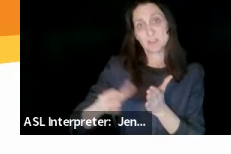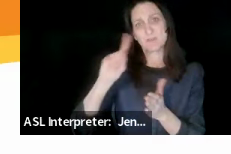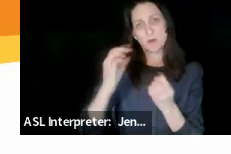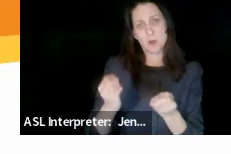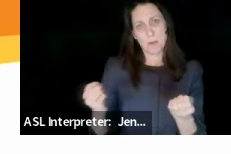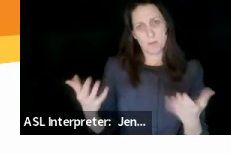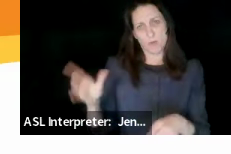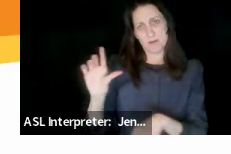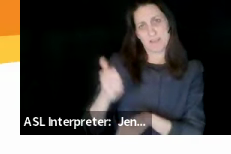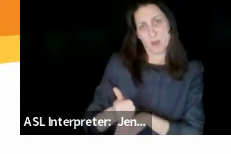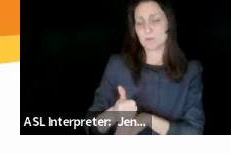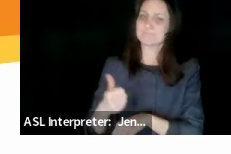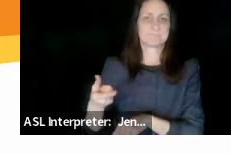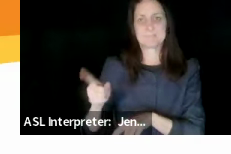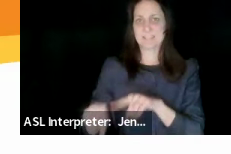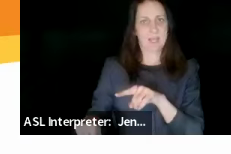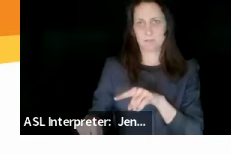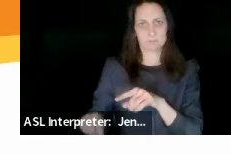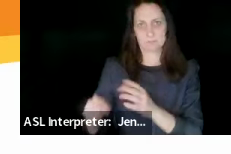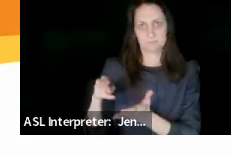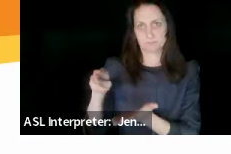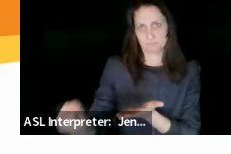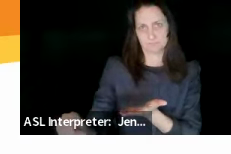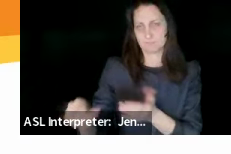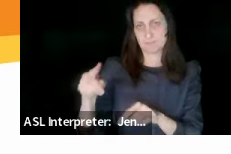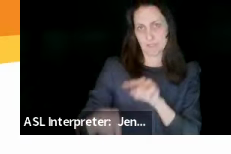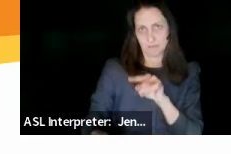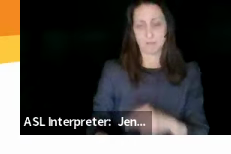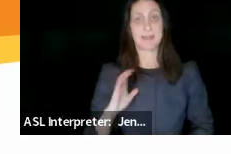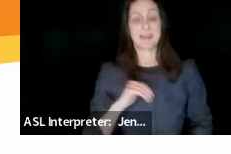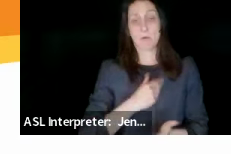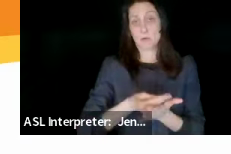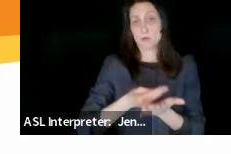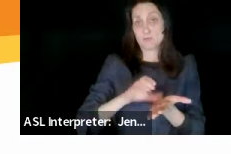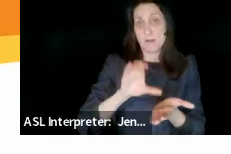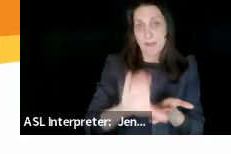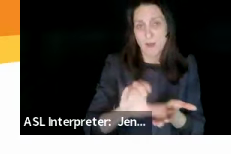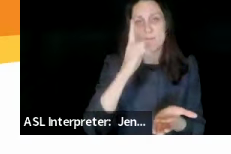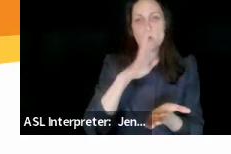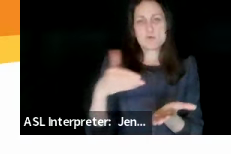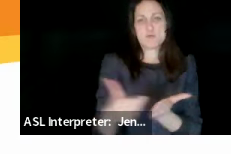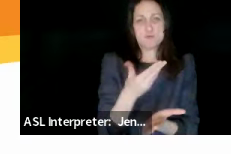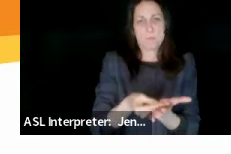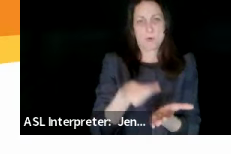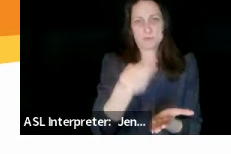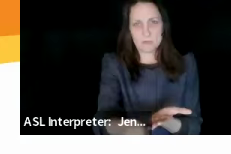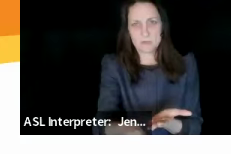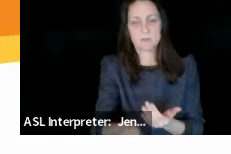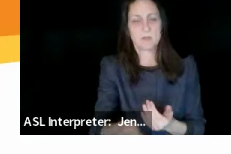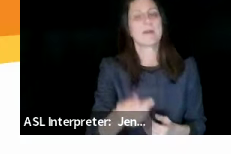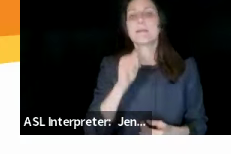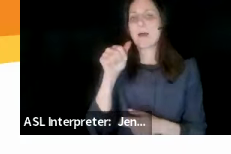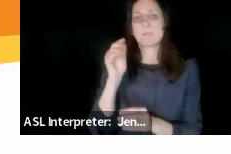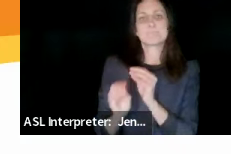equipment is not allowable. Our grants are intended to support new purchases and significant upgrades, not the maintenance of